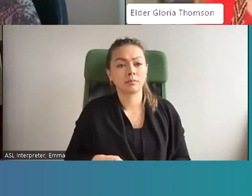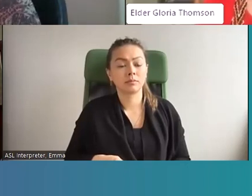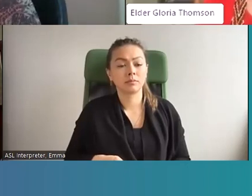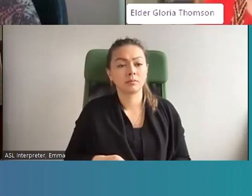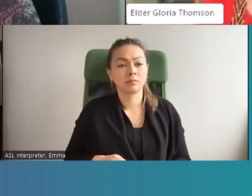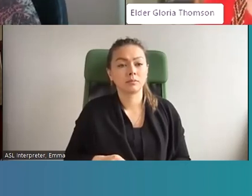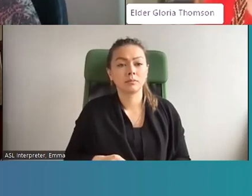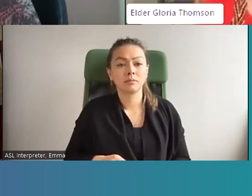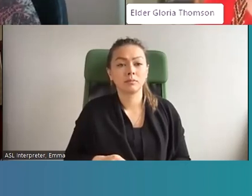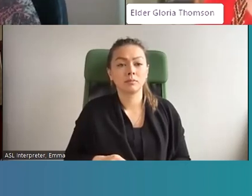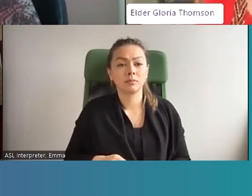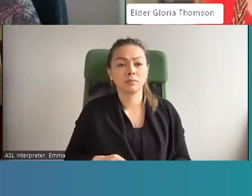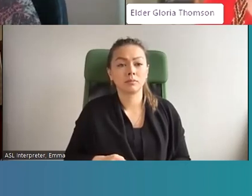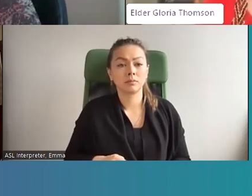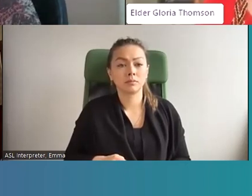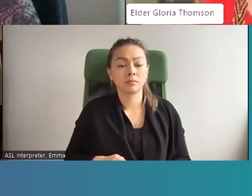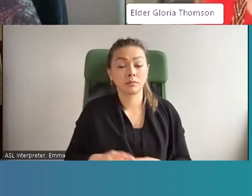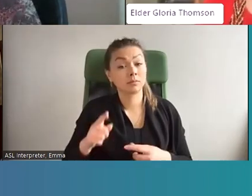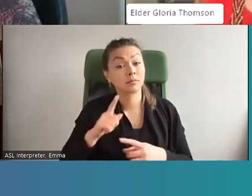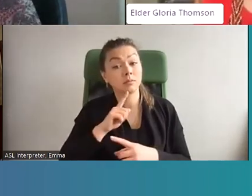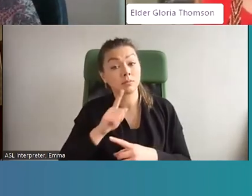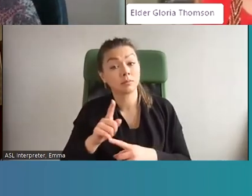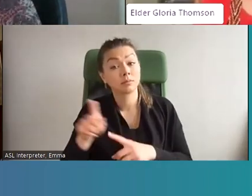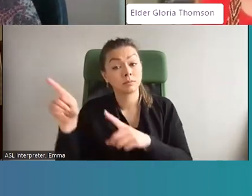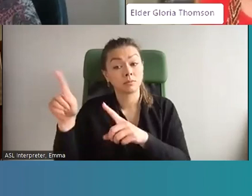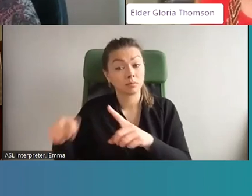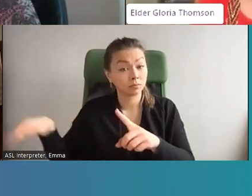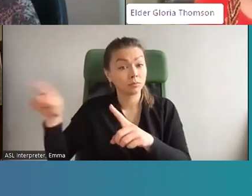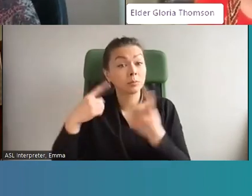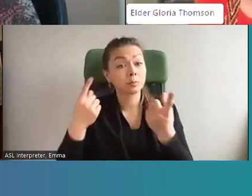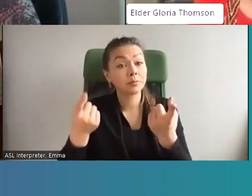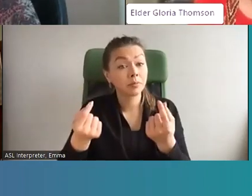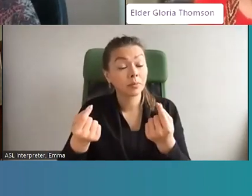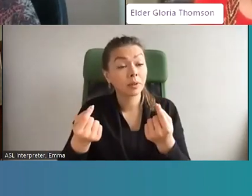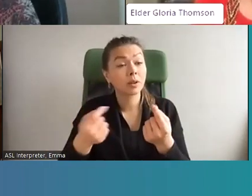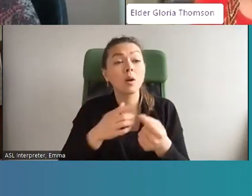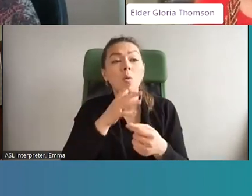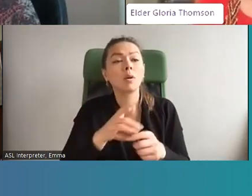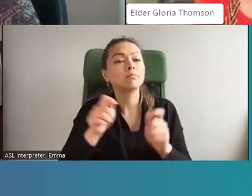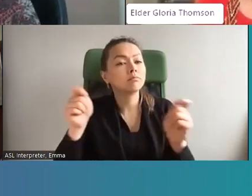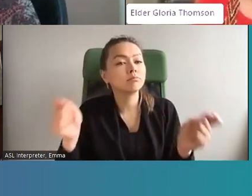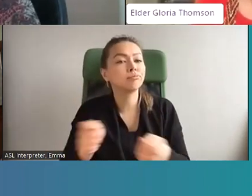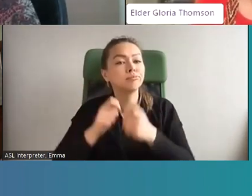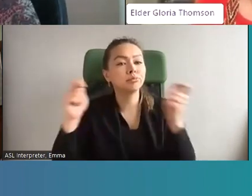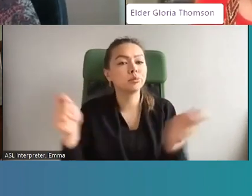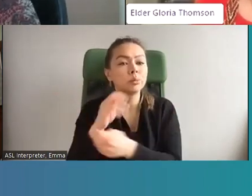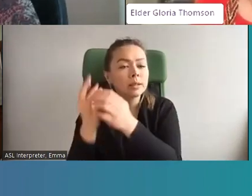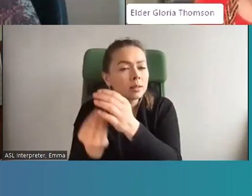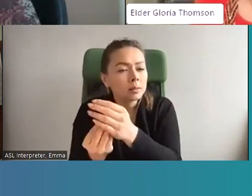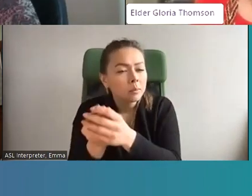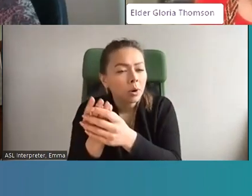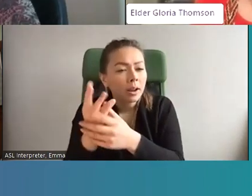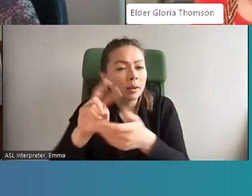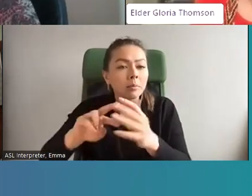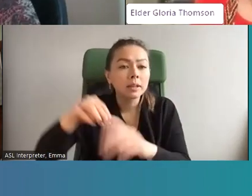celebrate the coming of the sun. The spring is here, and new life is coming in